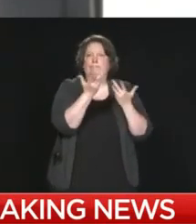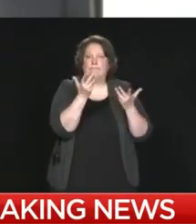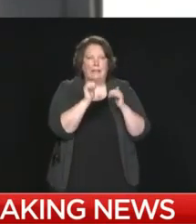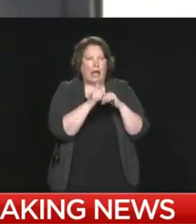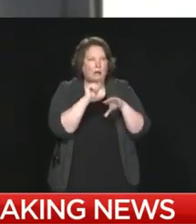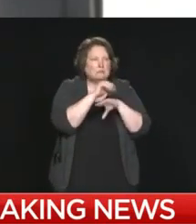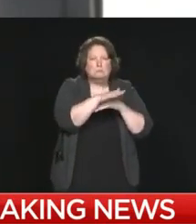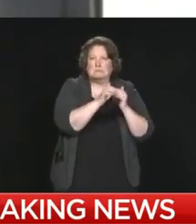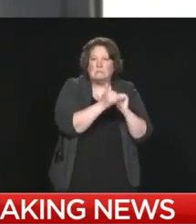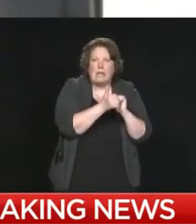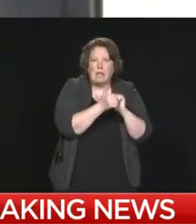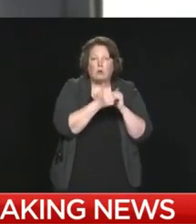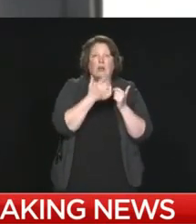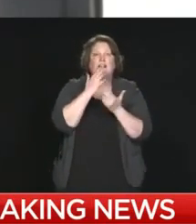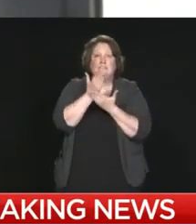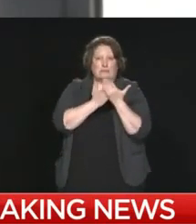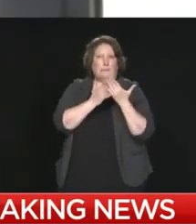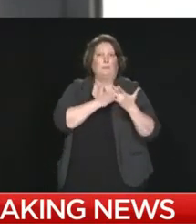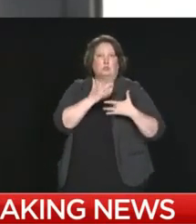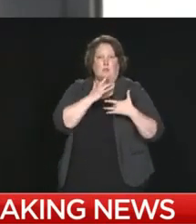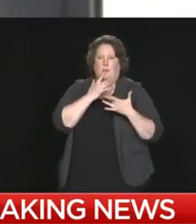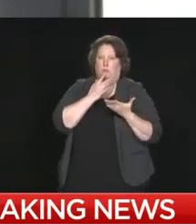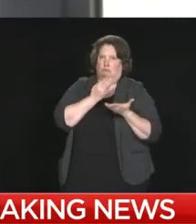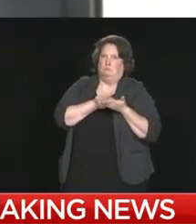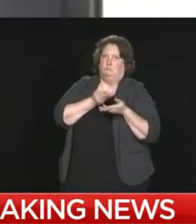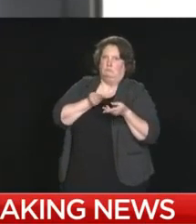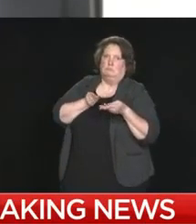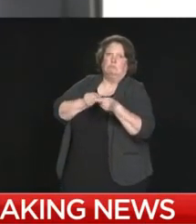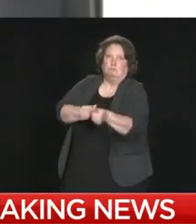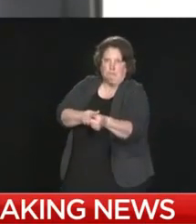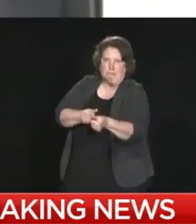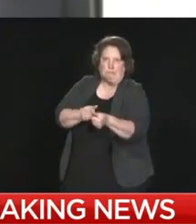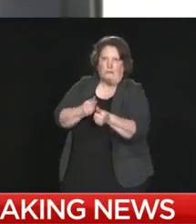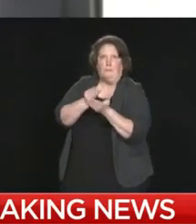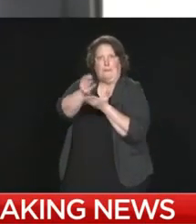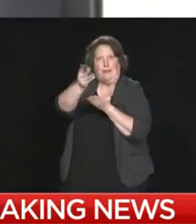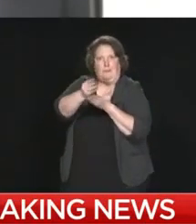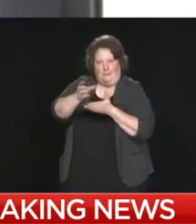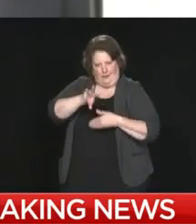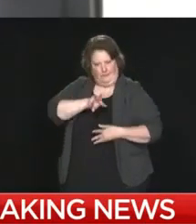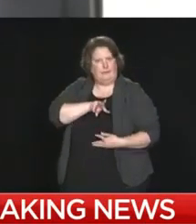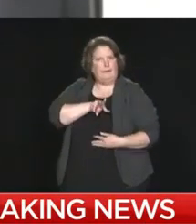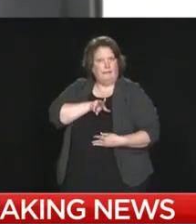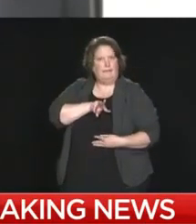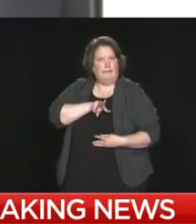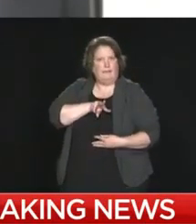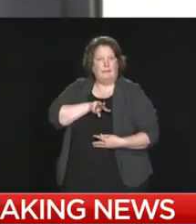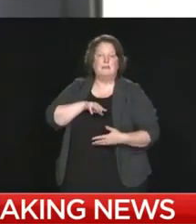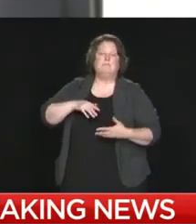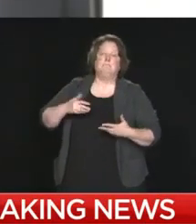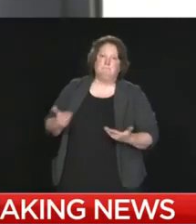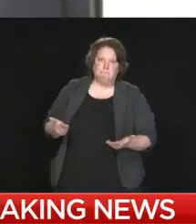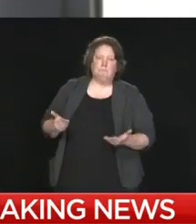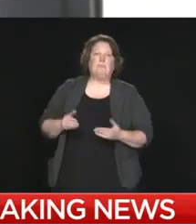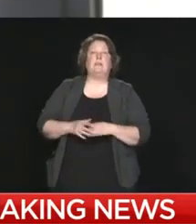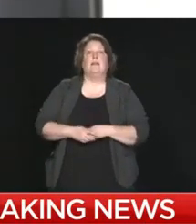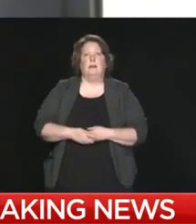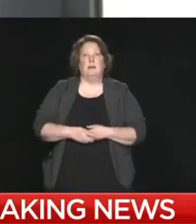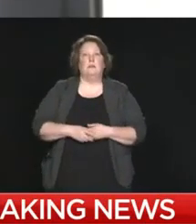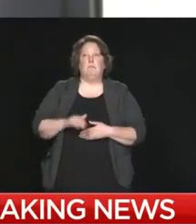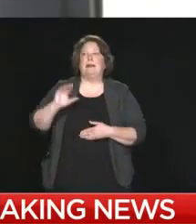course, concerns around the financial cost of this. But in that discussion, it became clear that those were sort